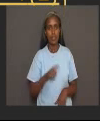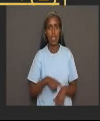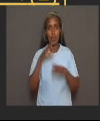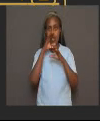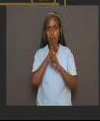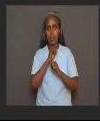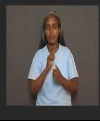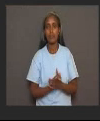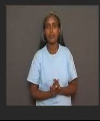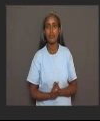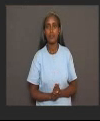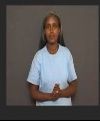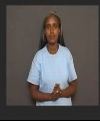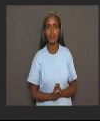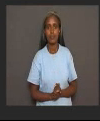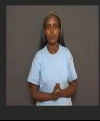Time's up!